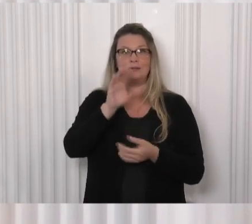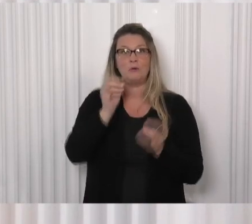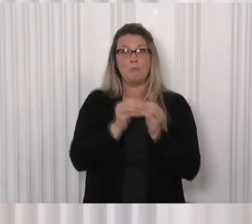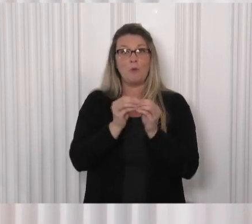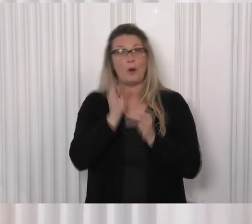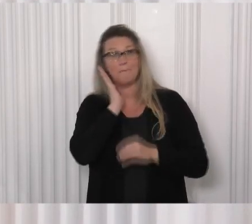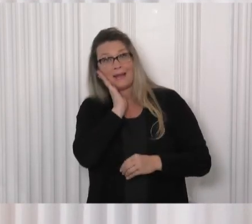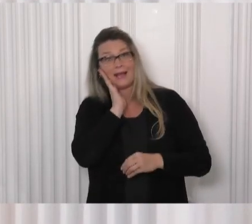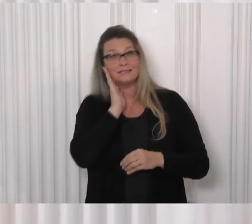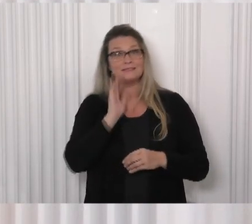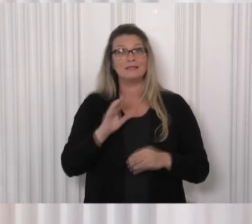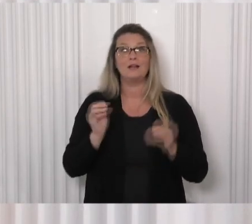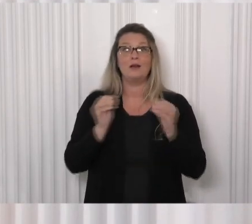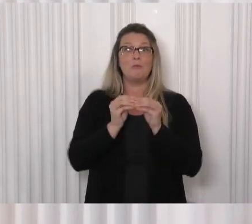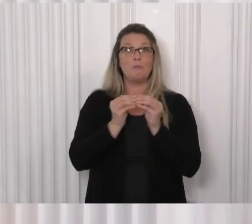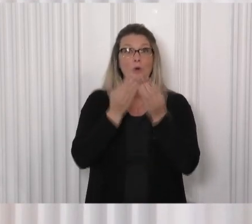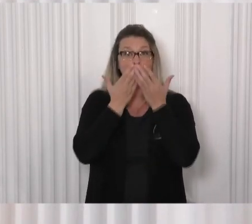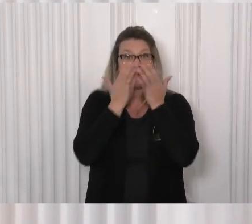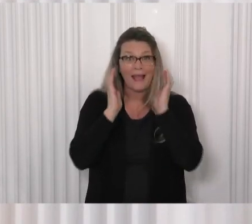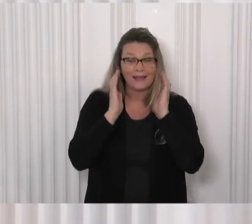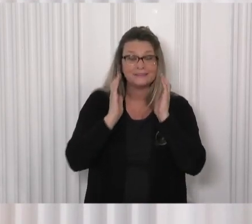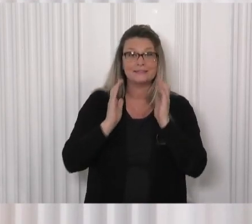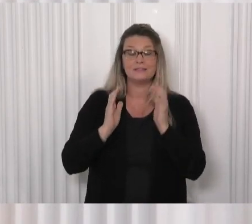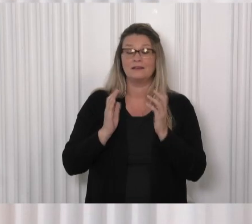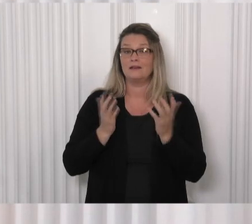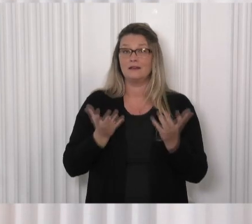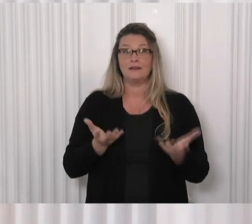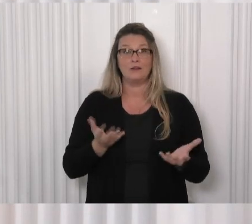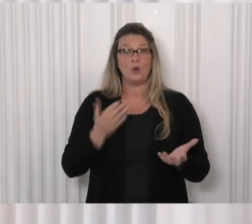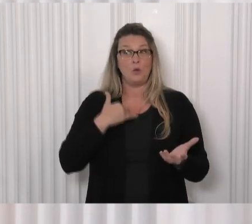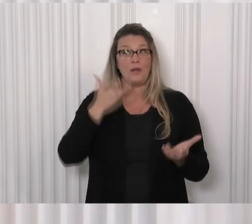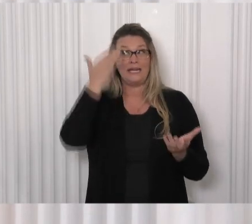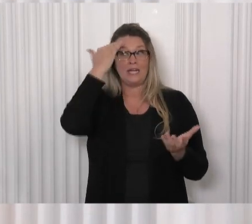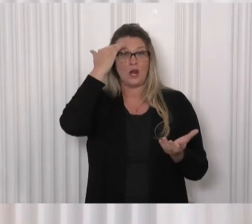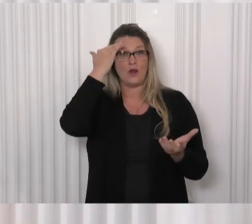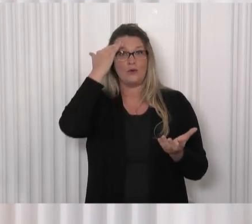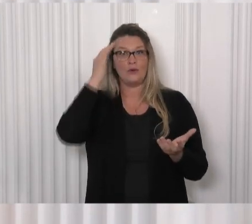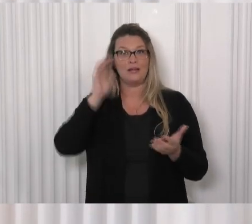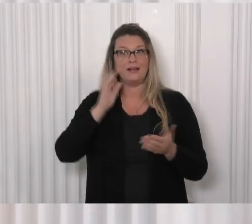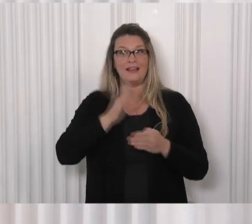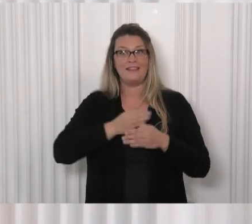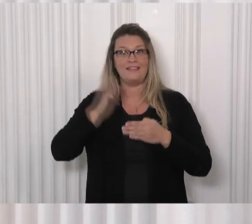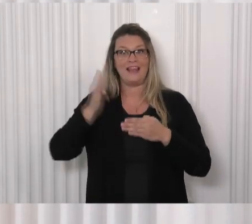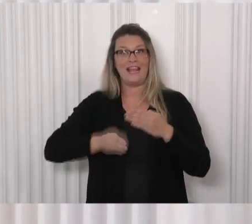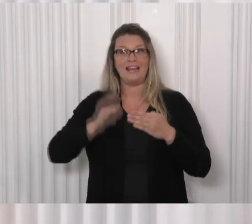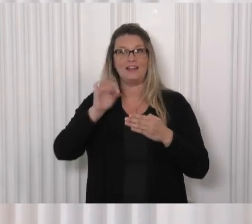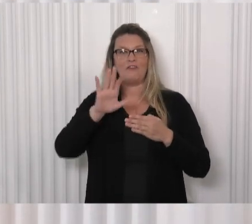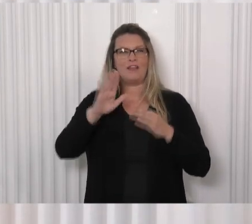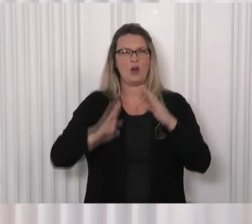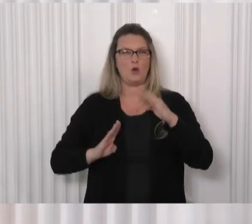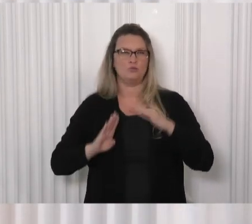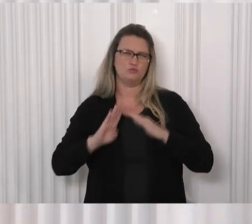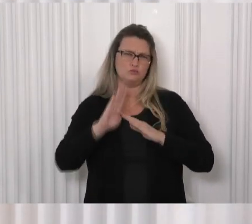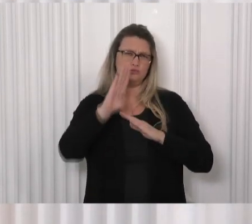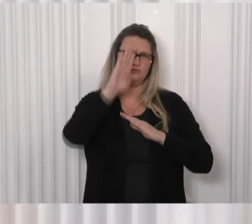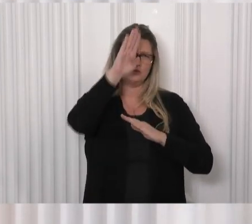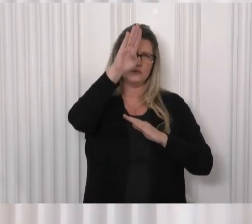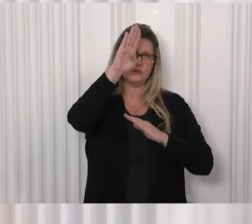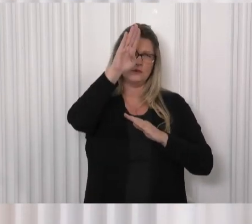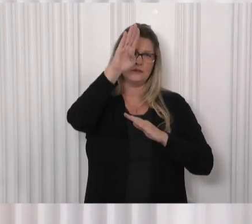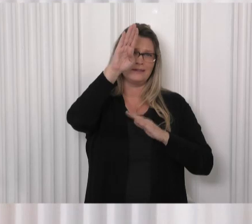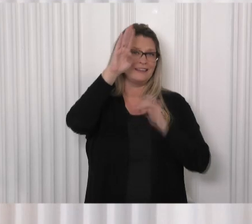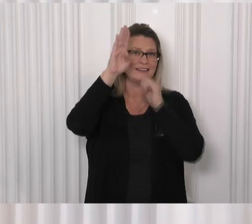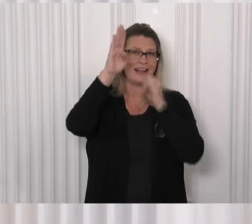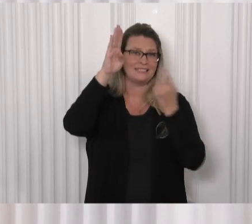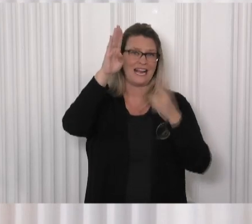3.3 million more masks. And we know that by projection, the end of their surge, the peak of their problem, doesn't